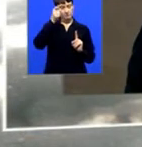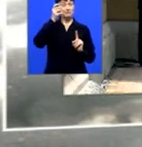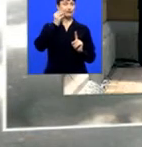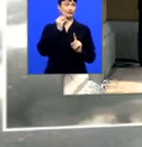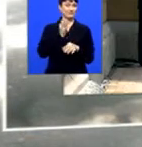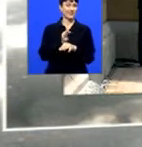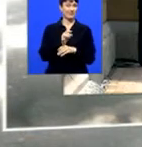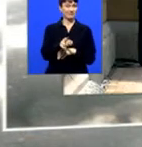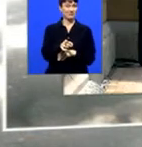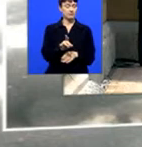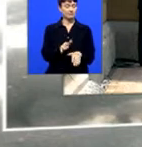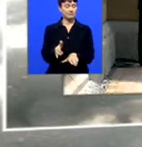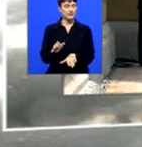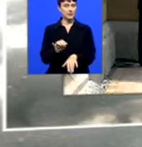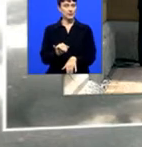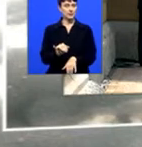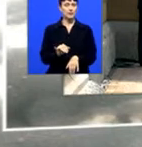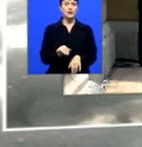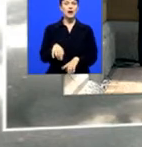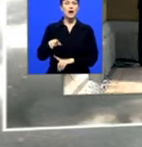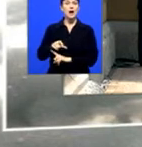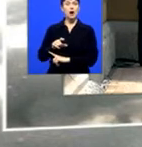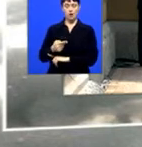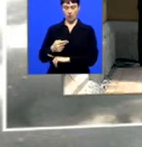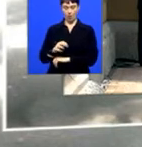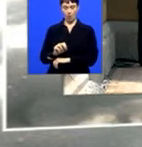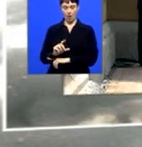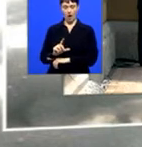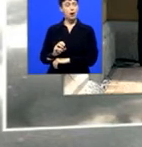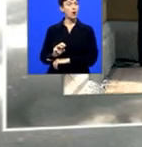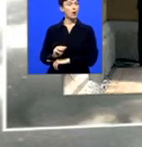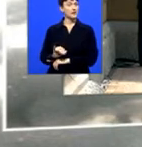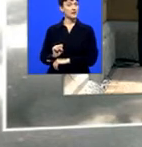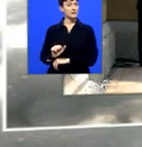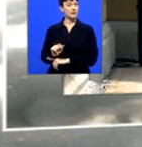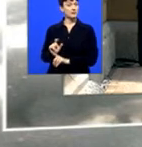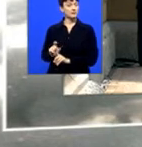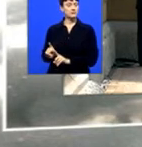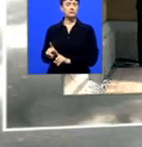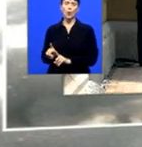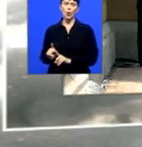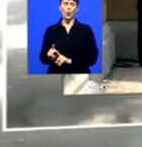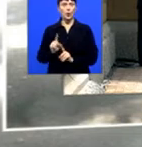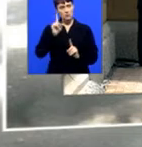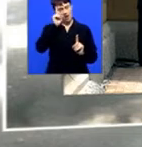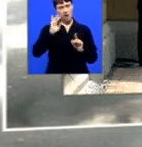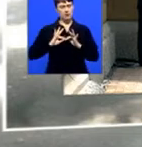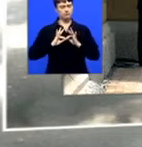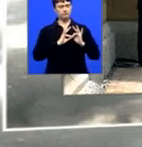in for him. Bantu Holomisa, very, very close to Nelson Mandela throughout his life, standing there,